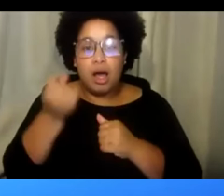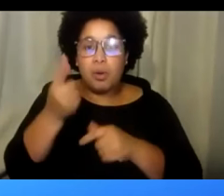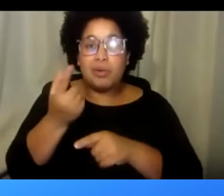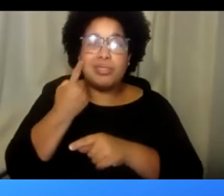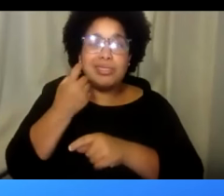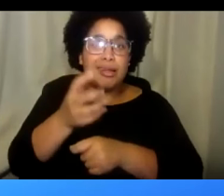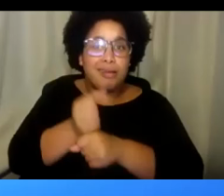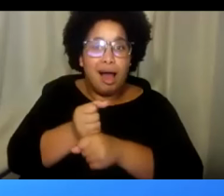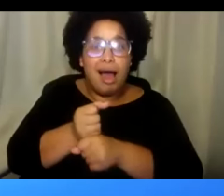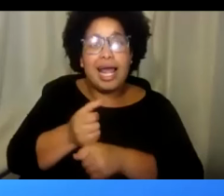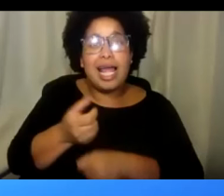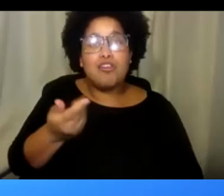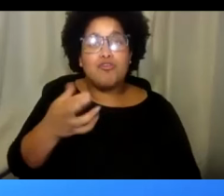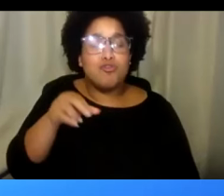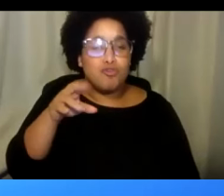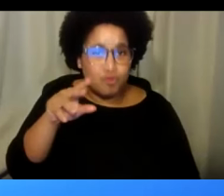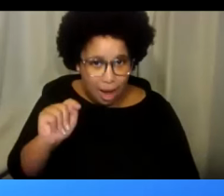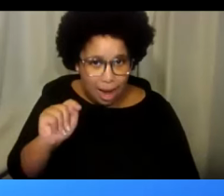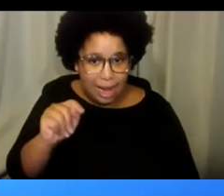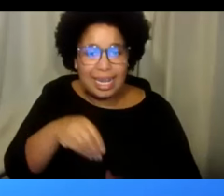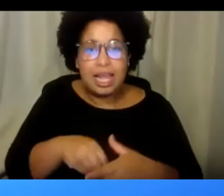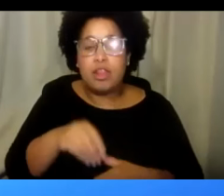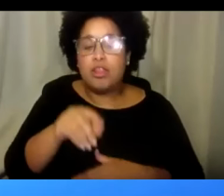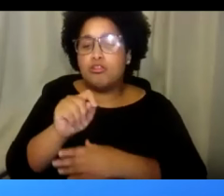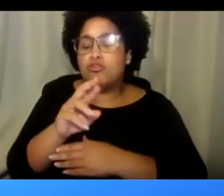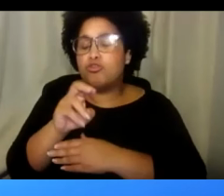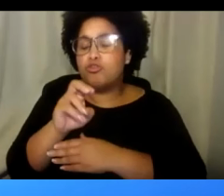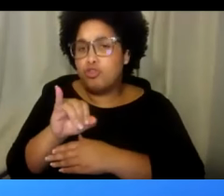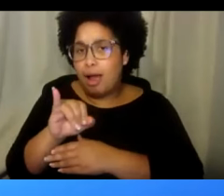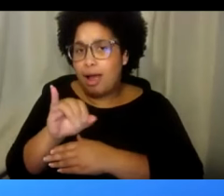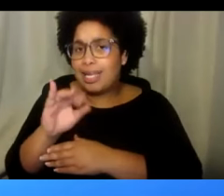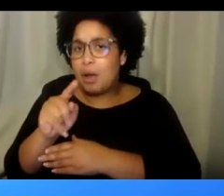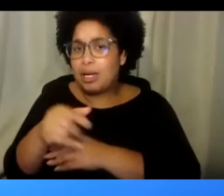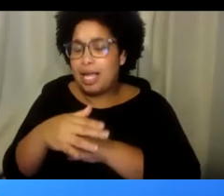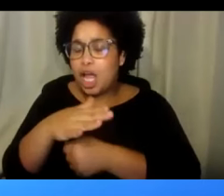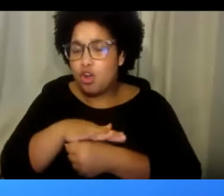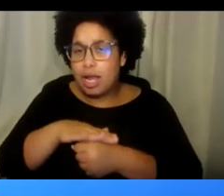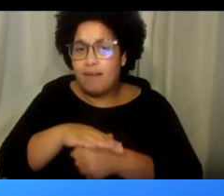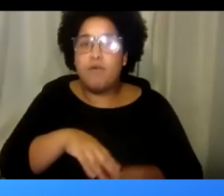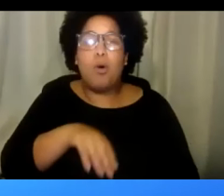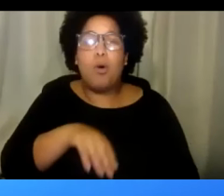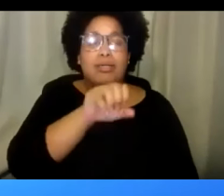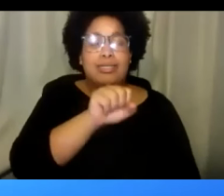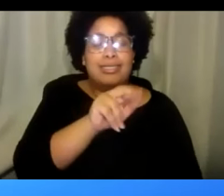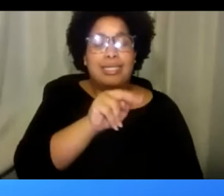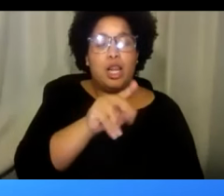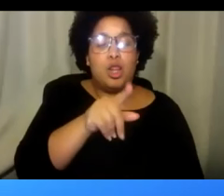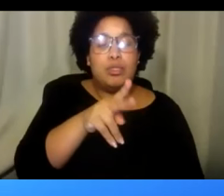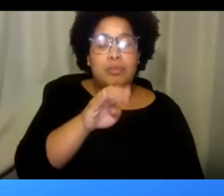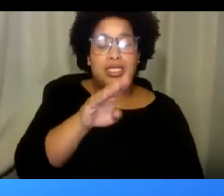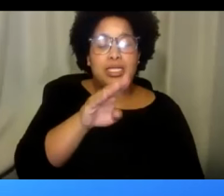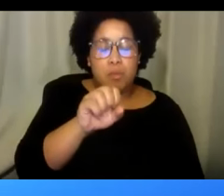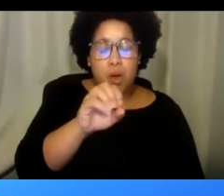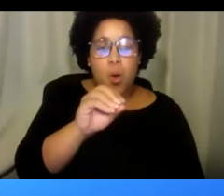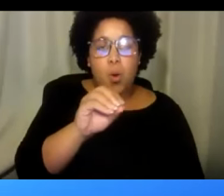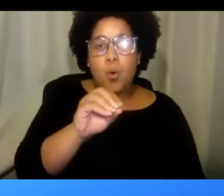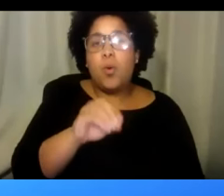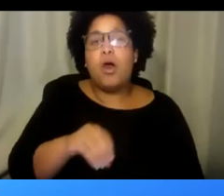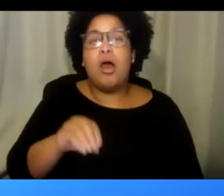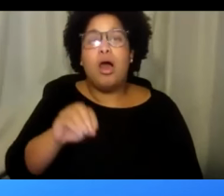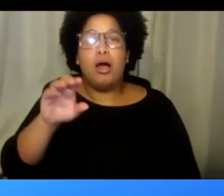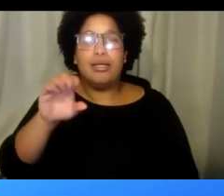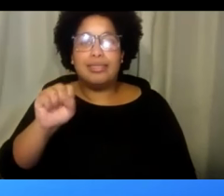lending library in the Tri-Counties area of San Luis Obispo, Santa Barbara, and Ventura counties. We will be